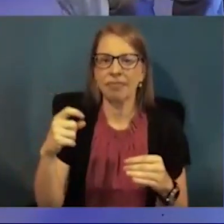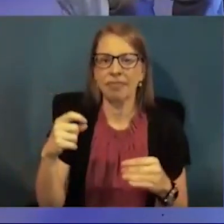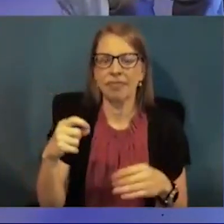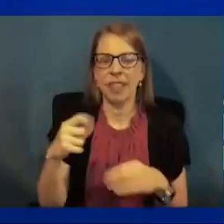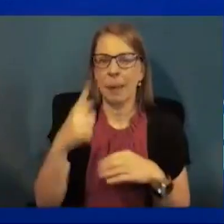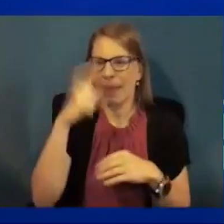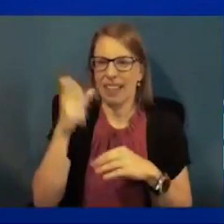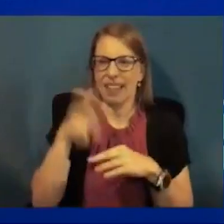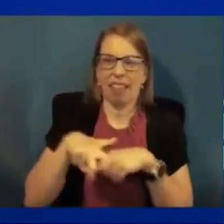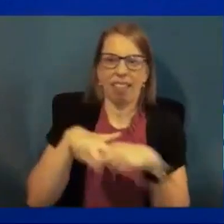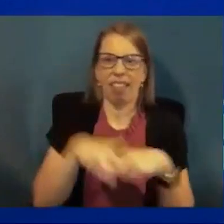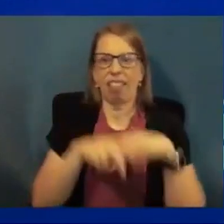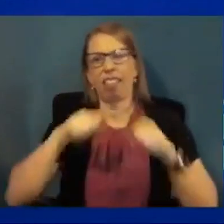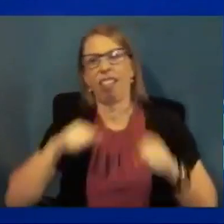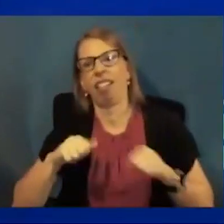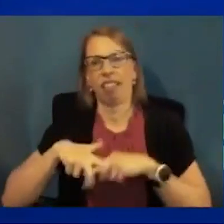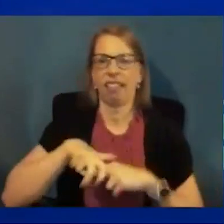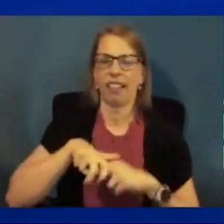Listen.